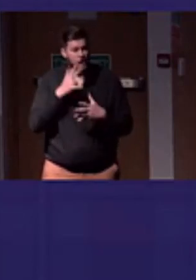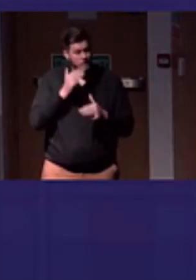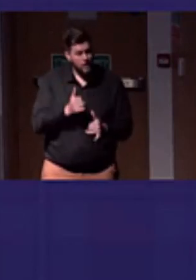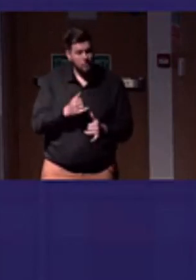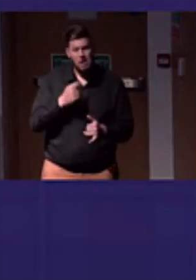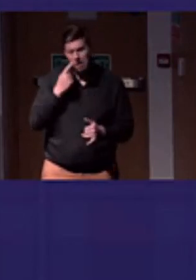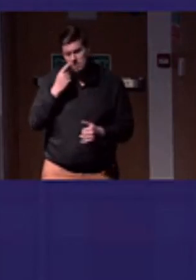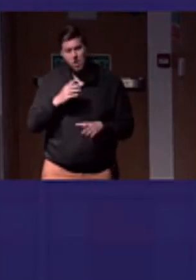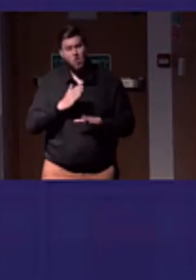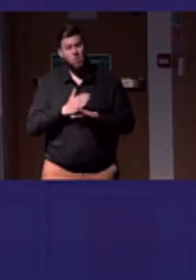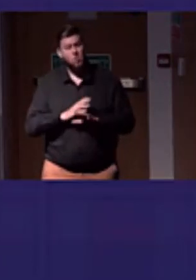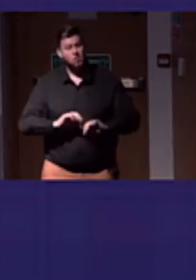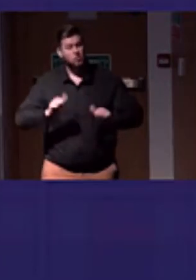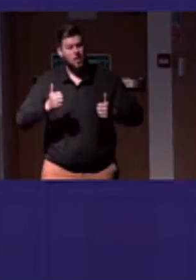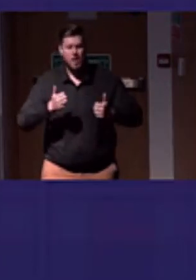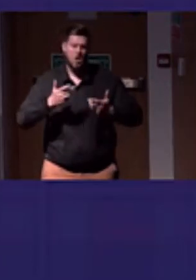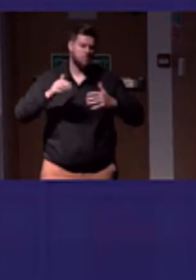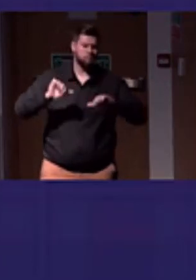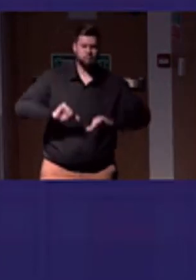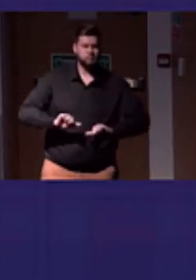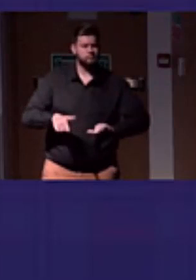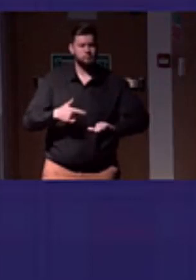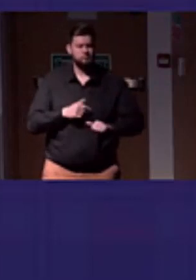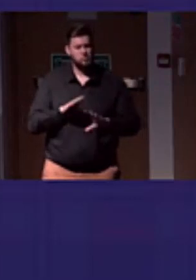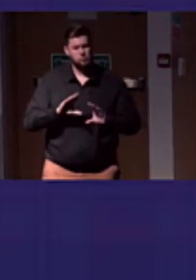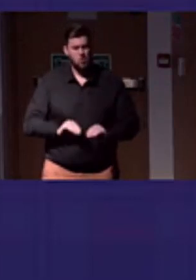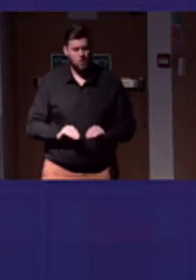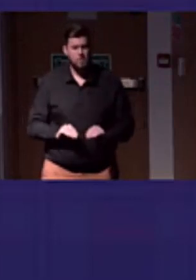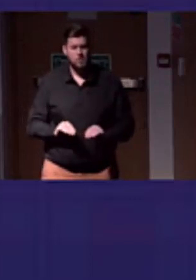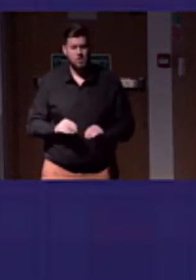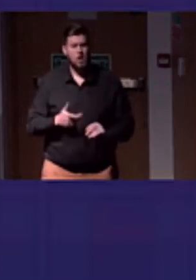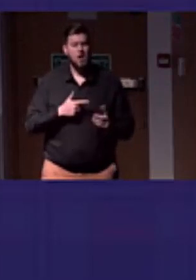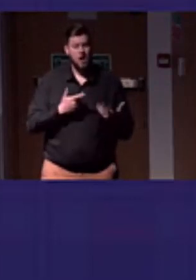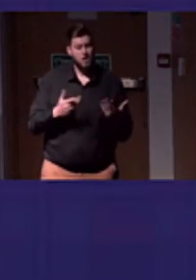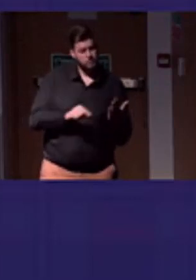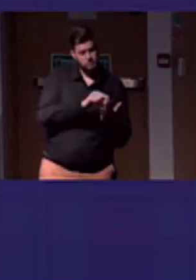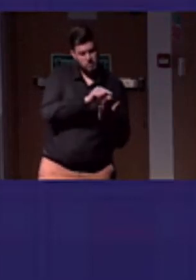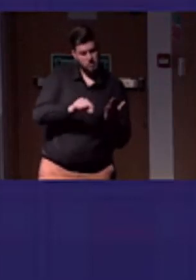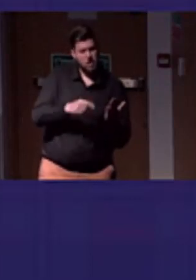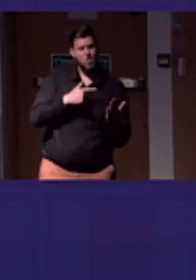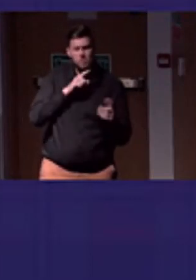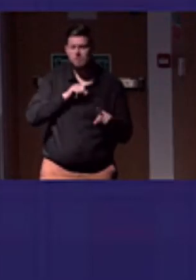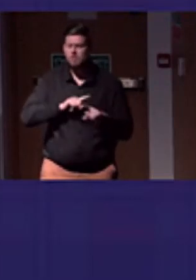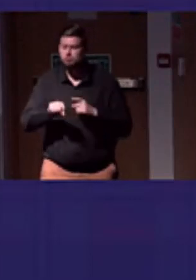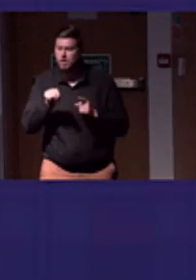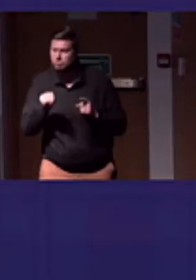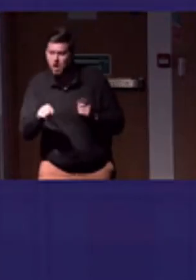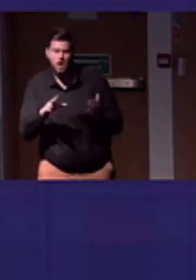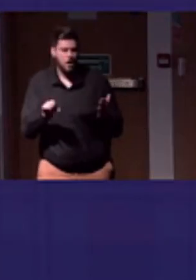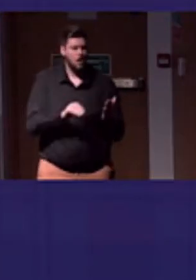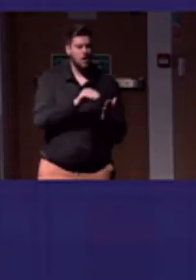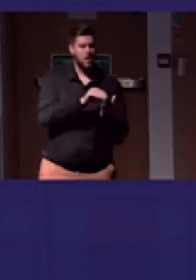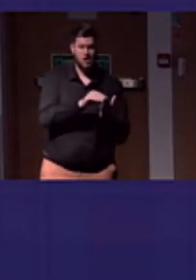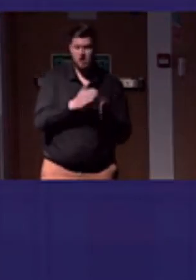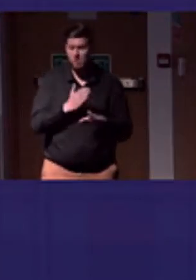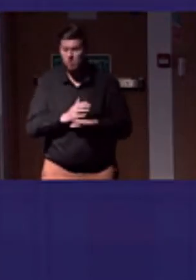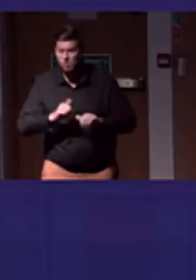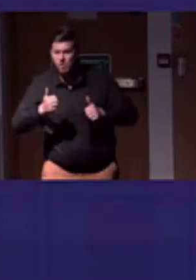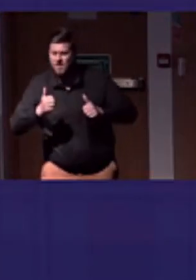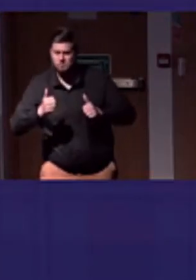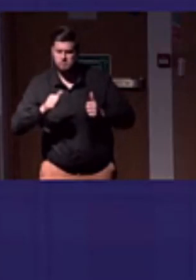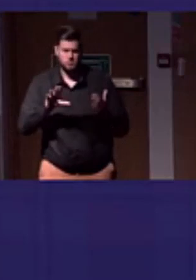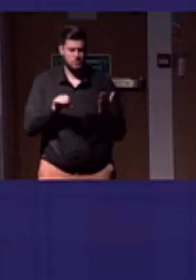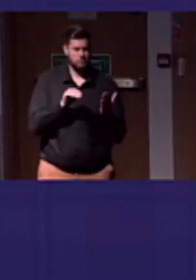either adopt it or kill it. And we document that. We're like, tried that, didn't work, tried this, did work. So here's what we have done so far that have